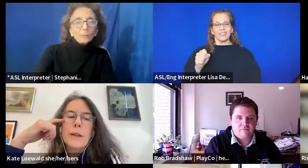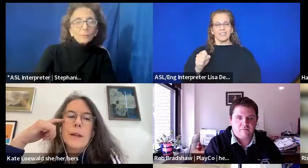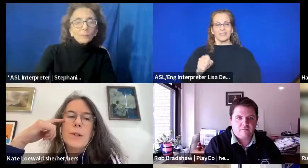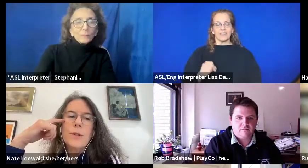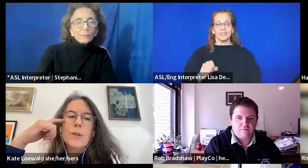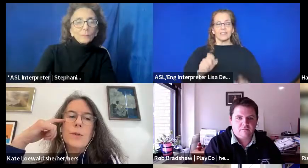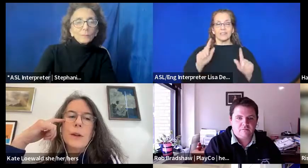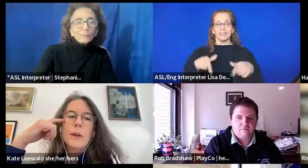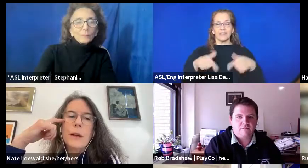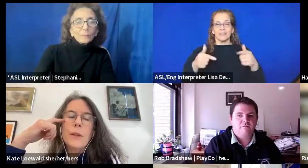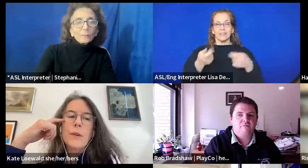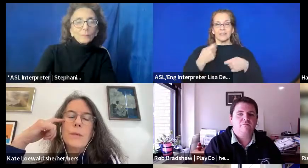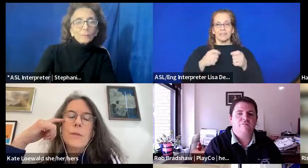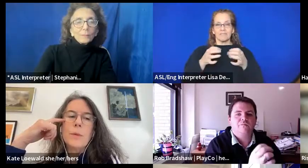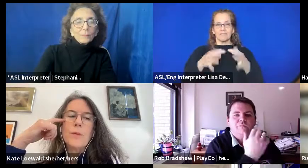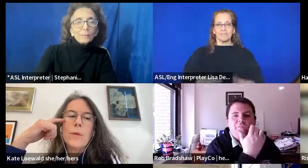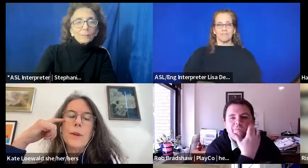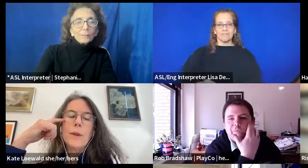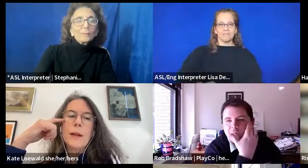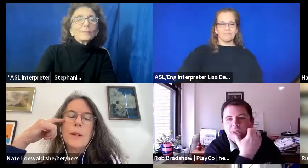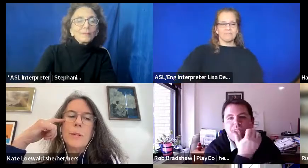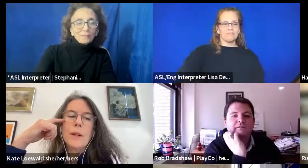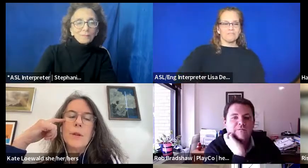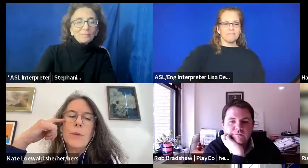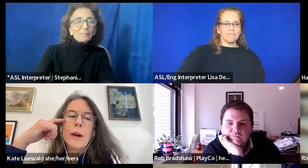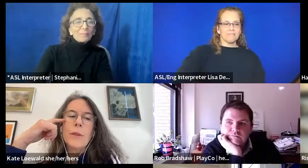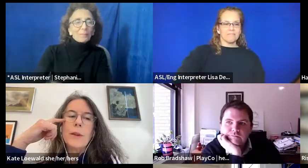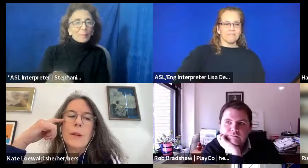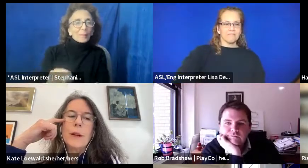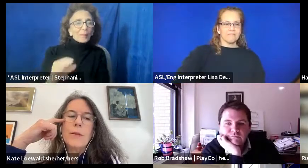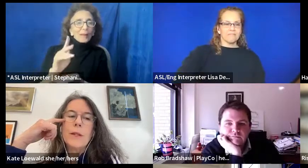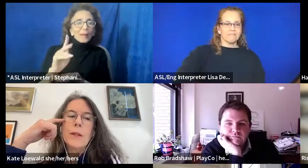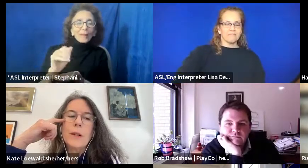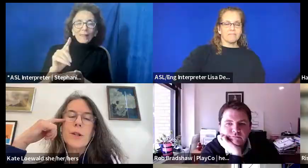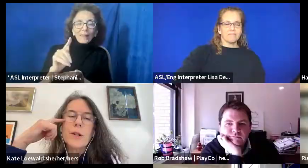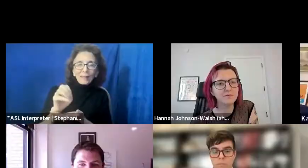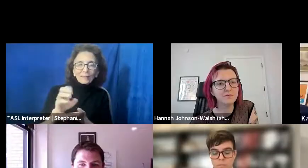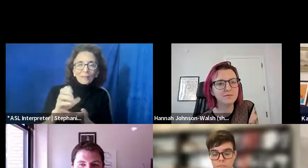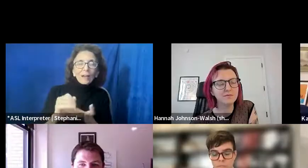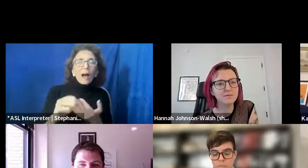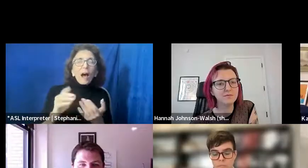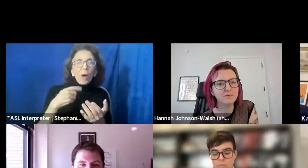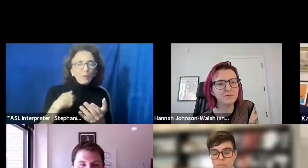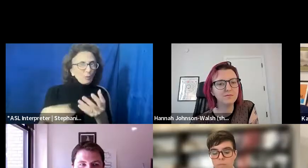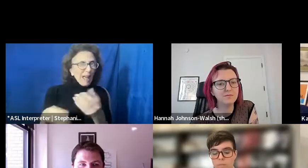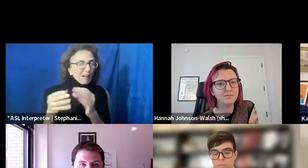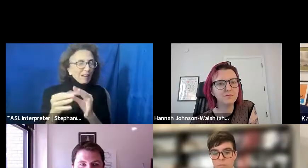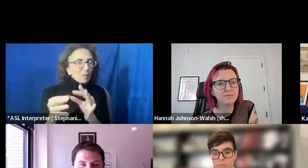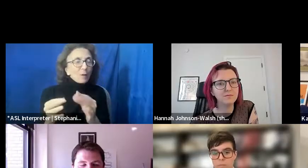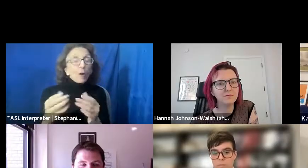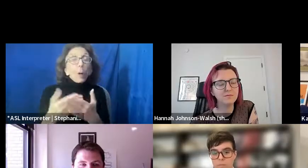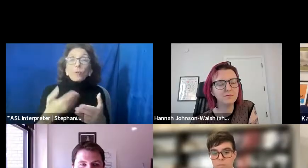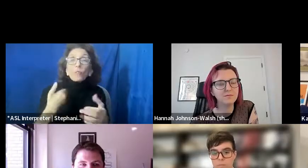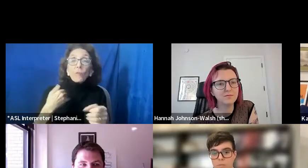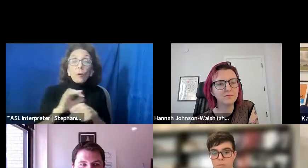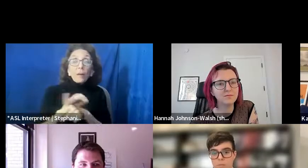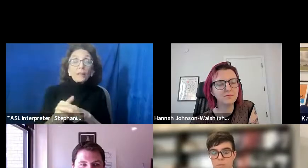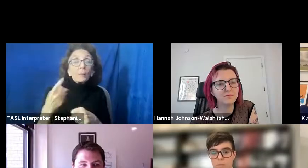to hop on that too. Even before the pandemic, we were having a lot of discussions at Playco about